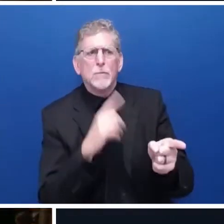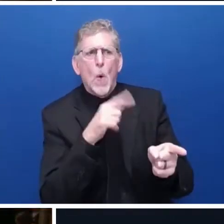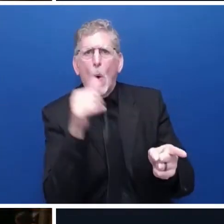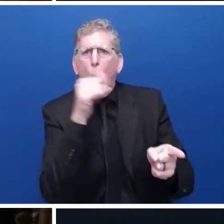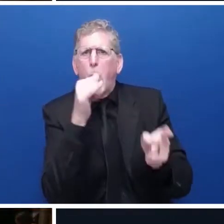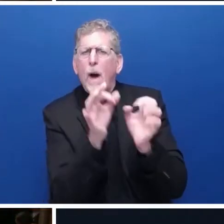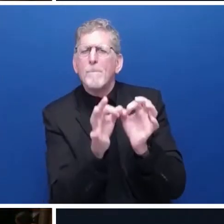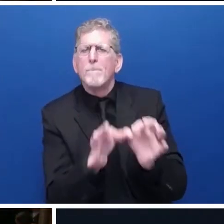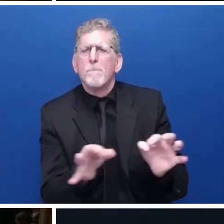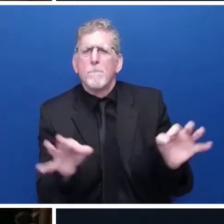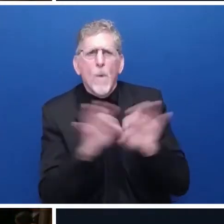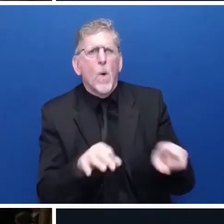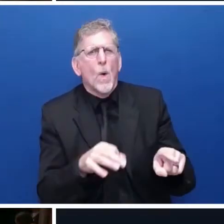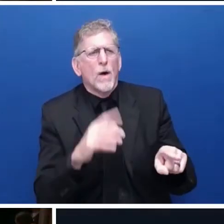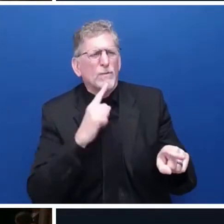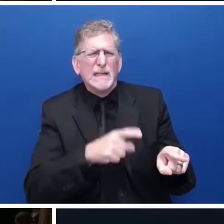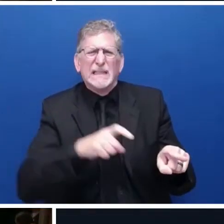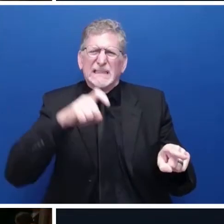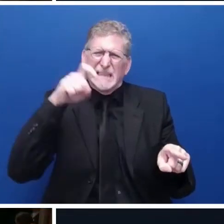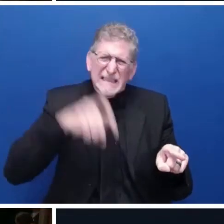tax cuts.